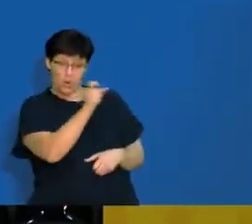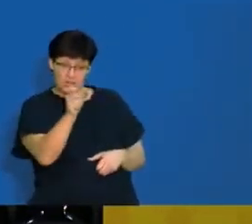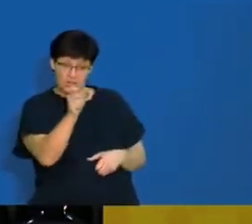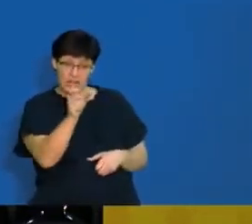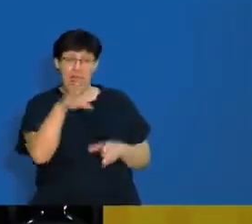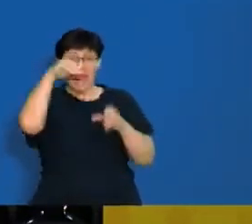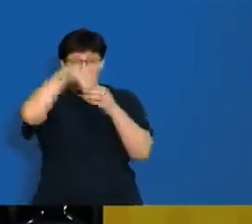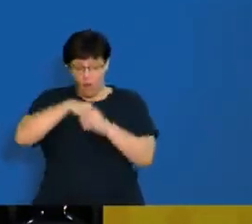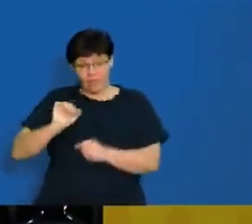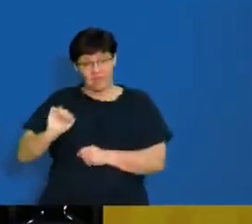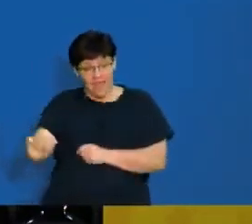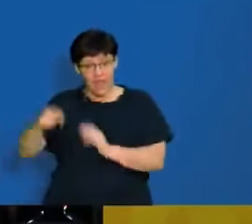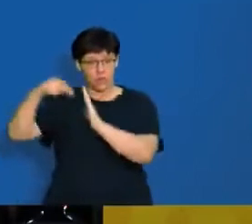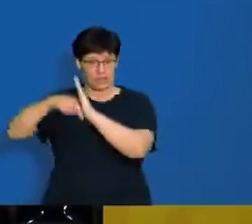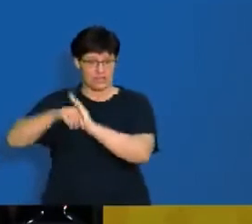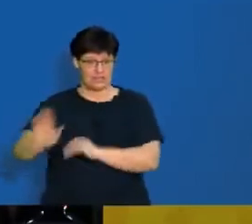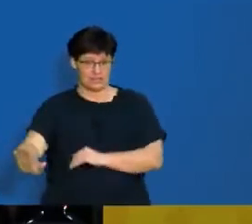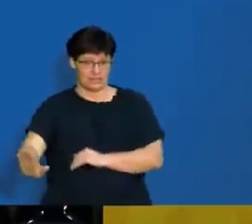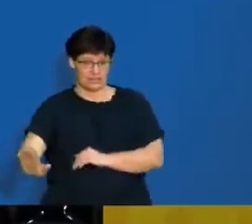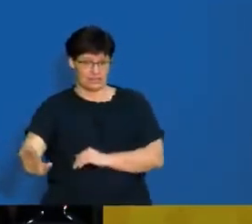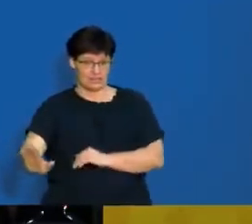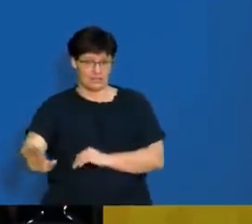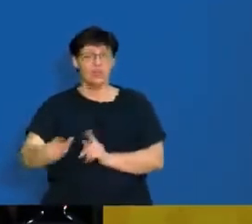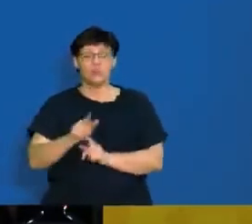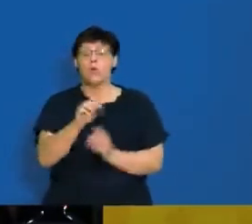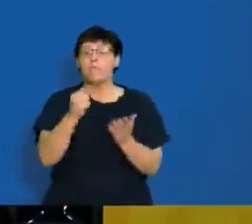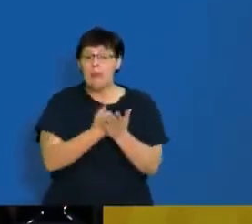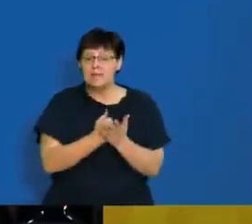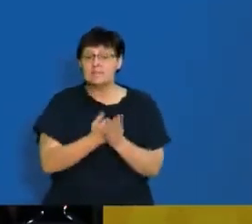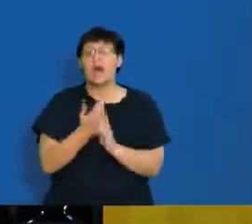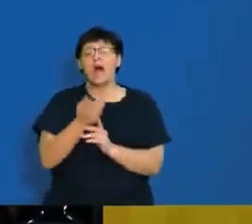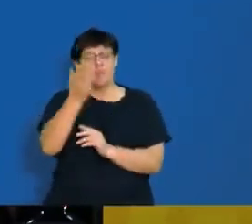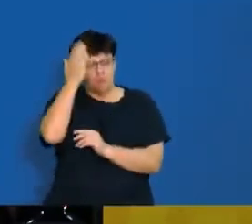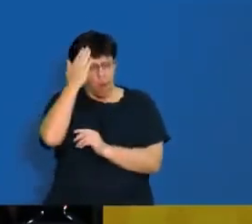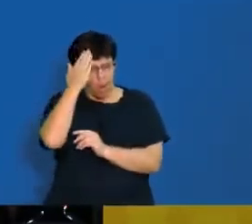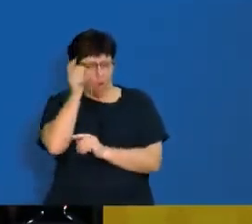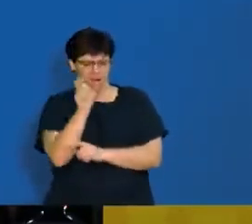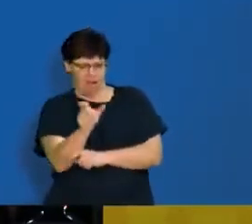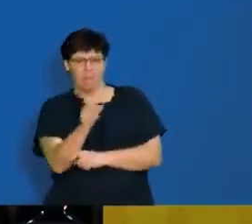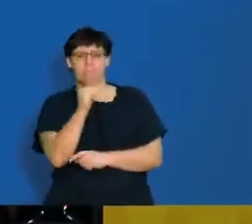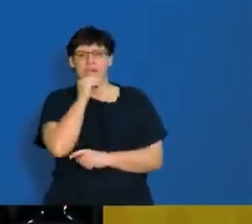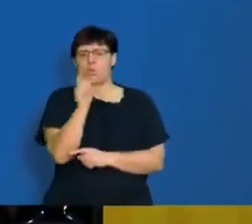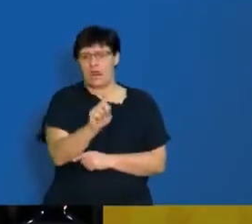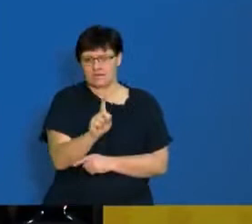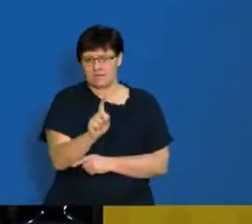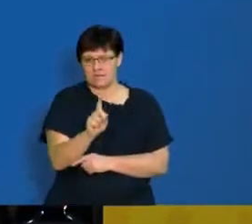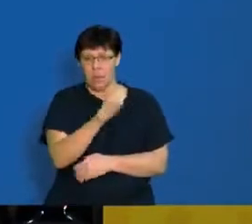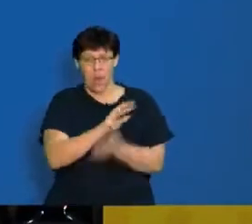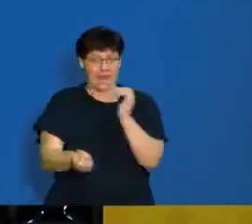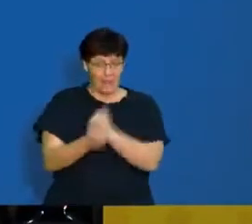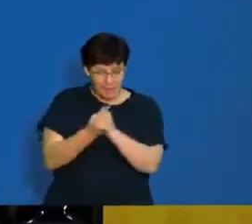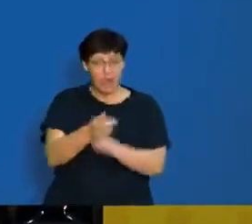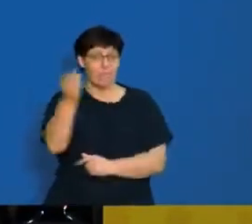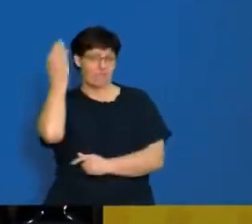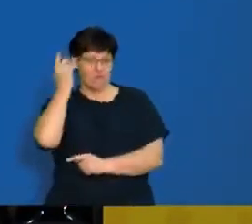in historical context. That means you have to have prior knowledge of that event. That is very important.